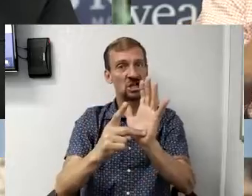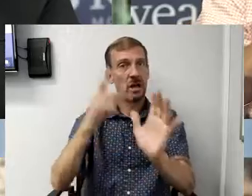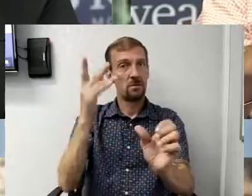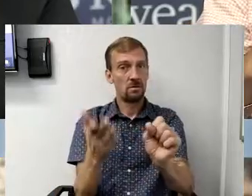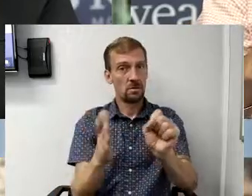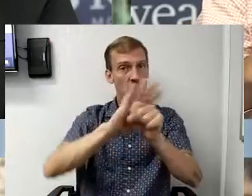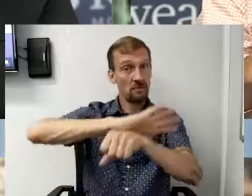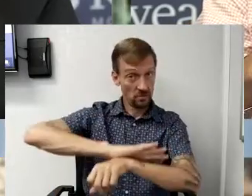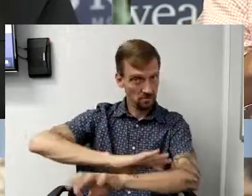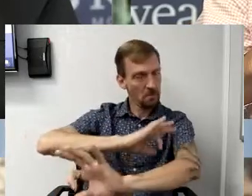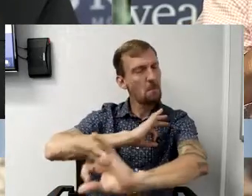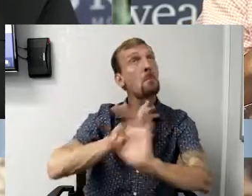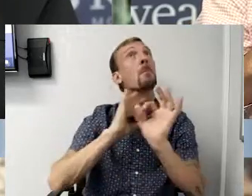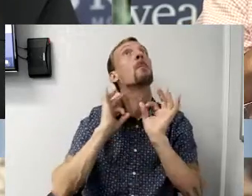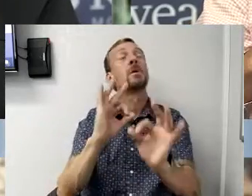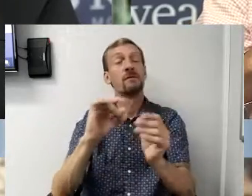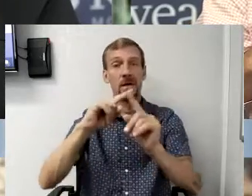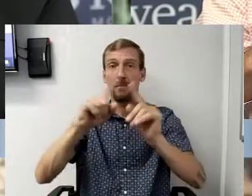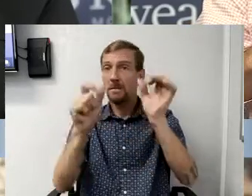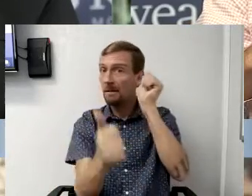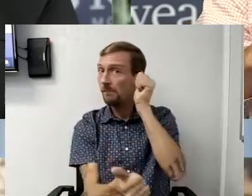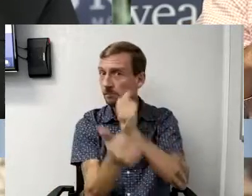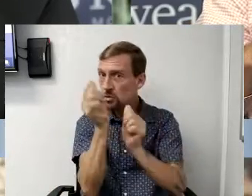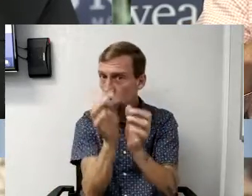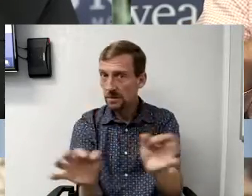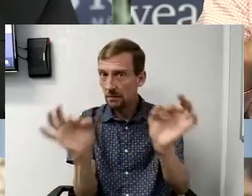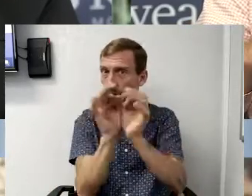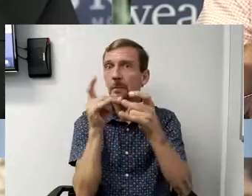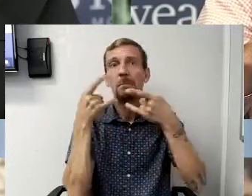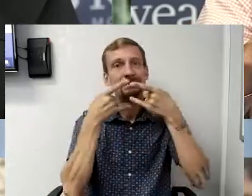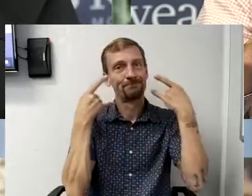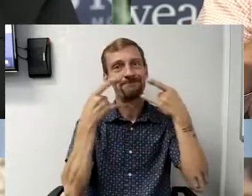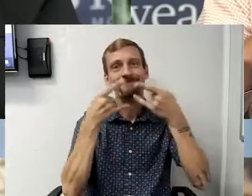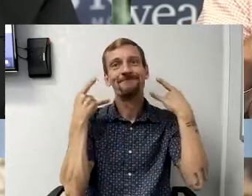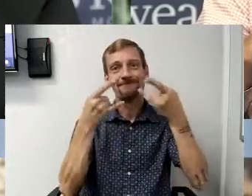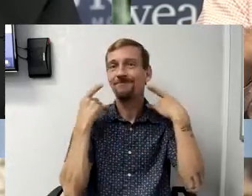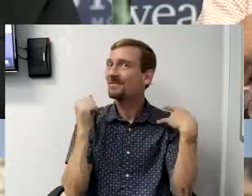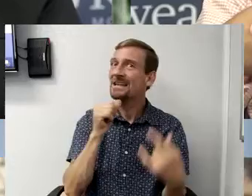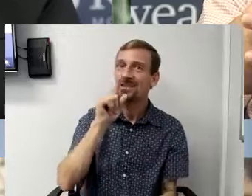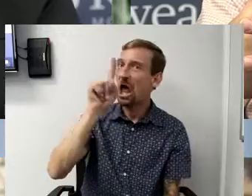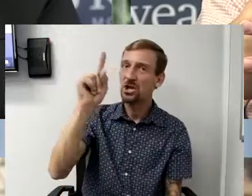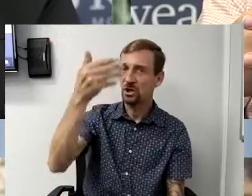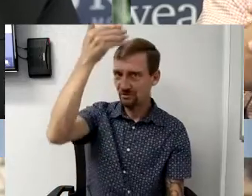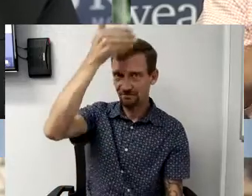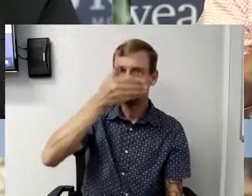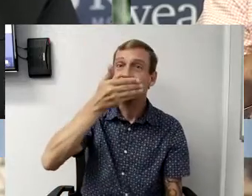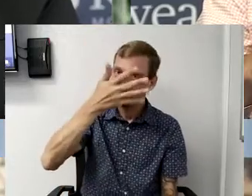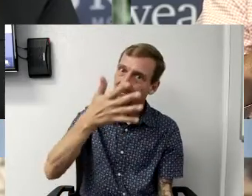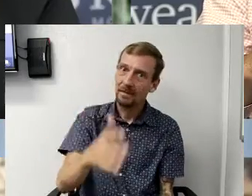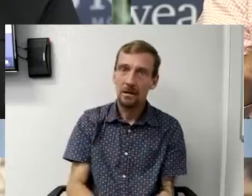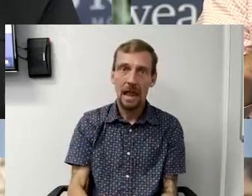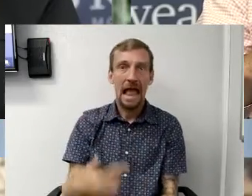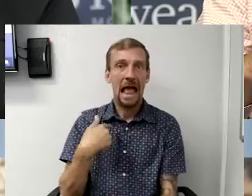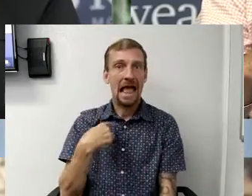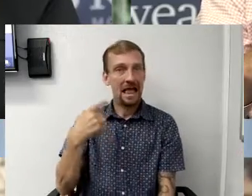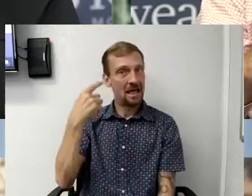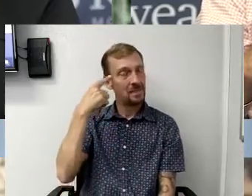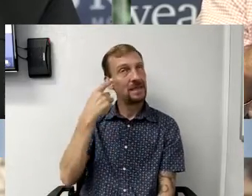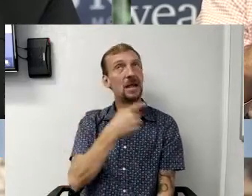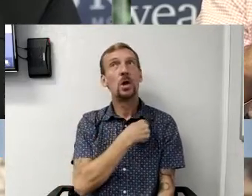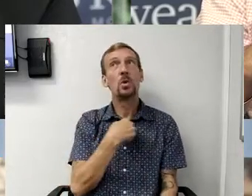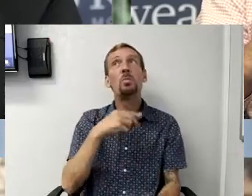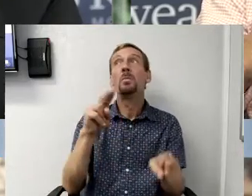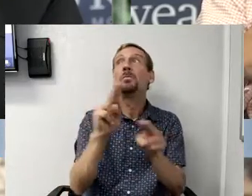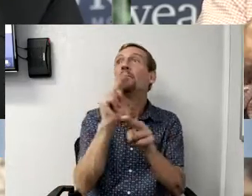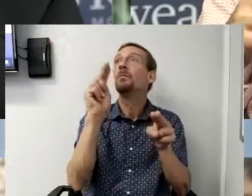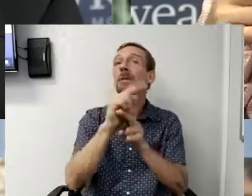coverage, but by far it's most important to have a mask on, not just a face shield. I think we've used the analogy before